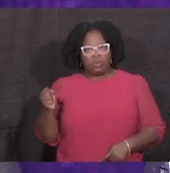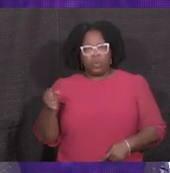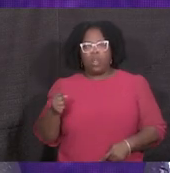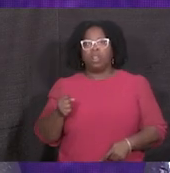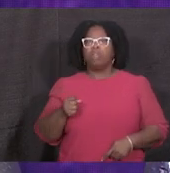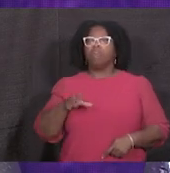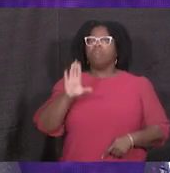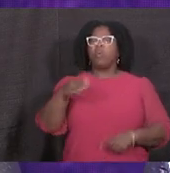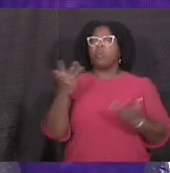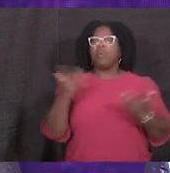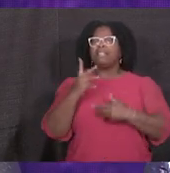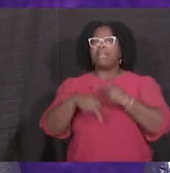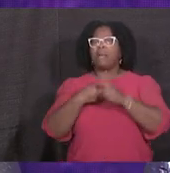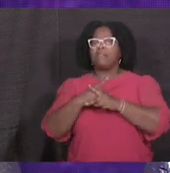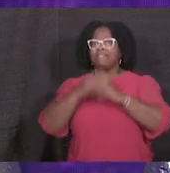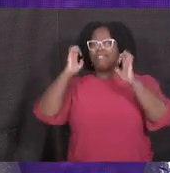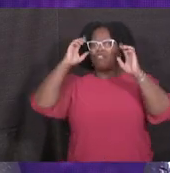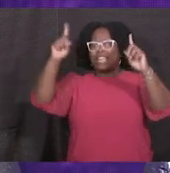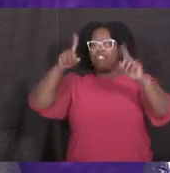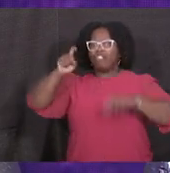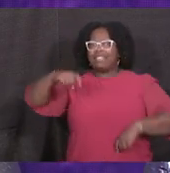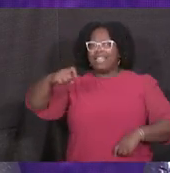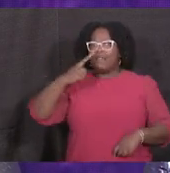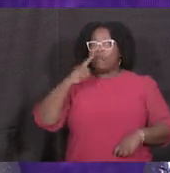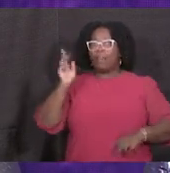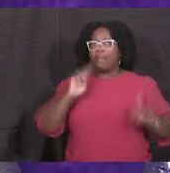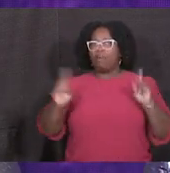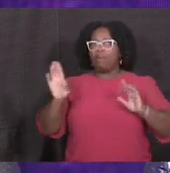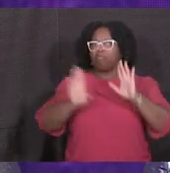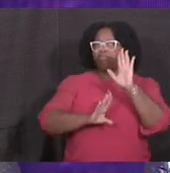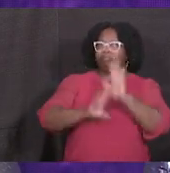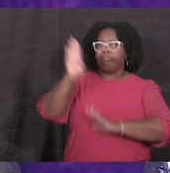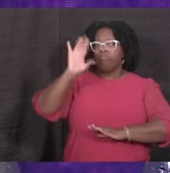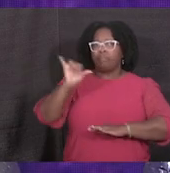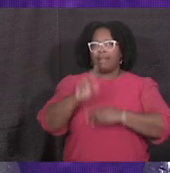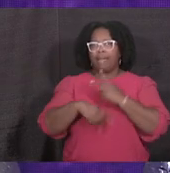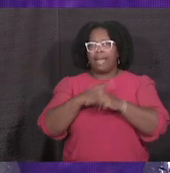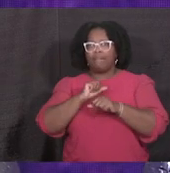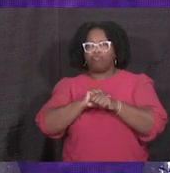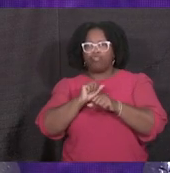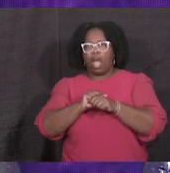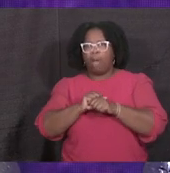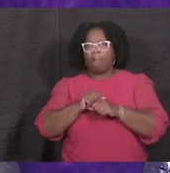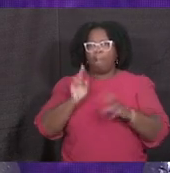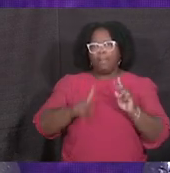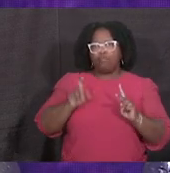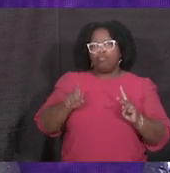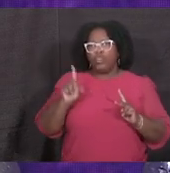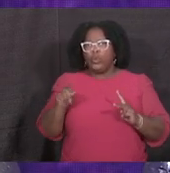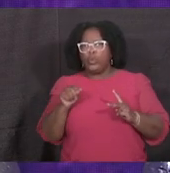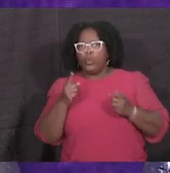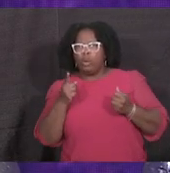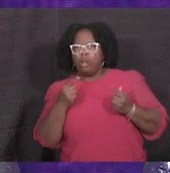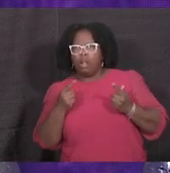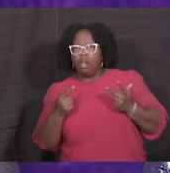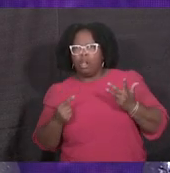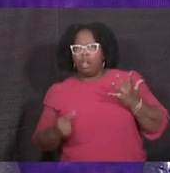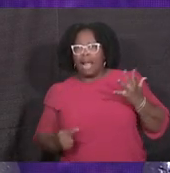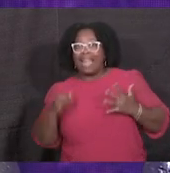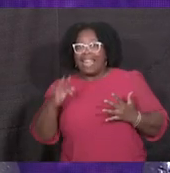necessary for people to excel in these jobs? What steps should people be taking if they're interested in these types of